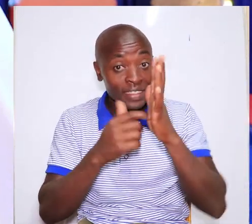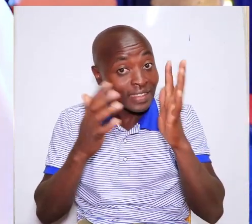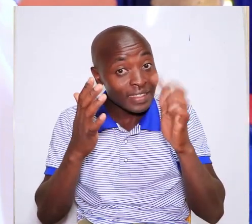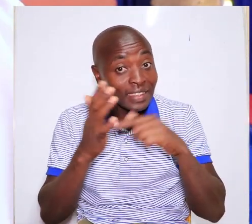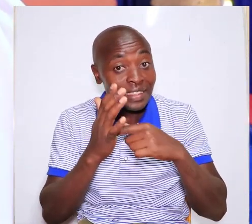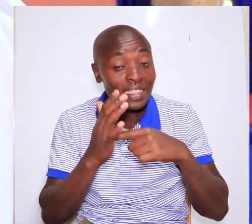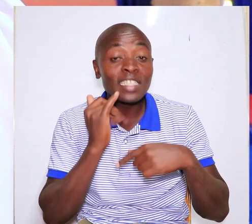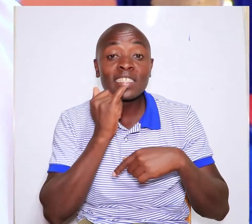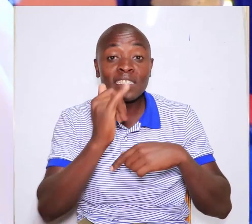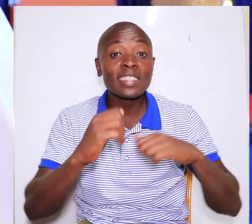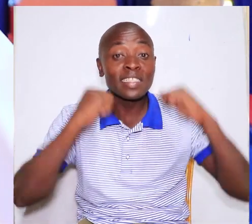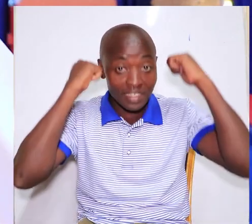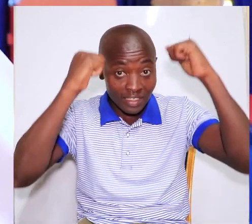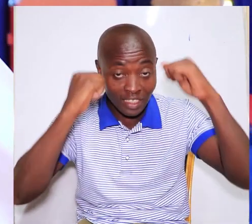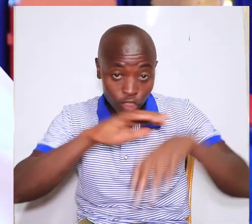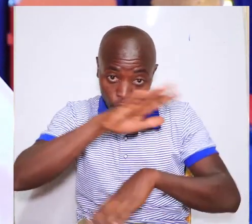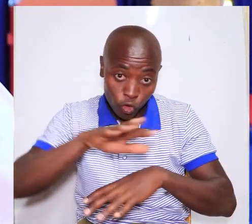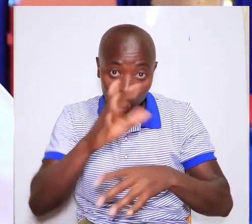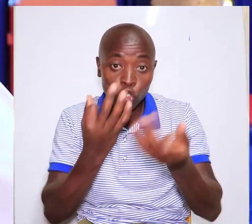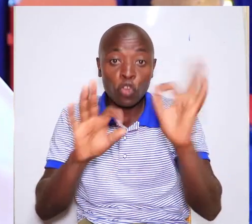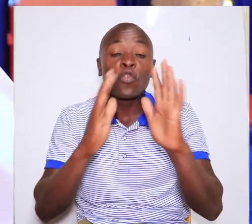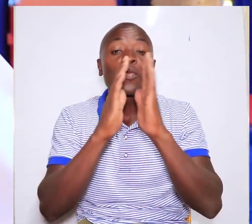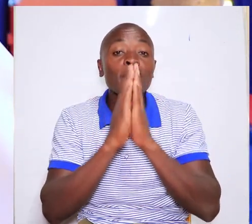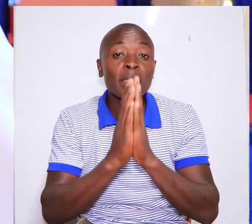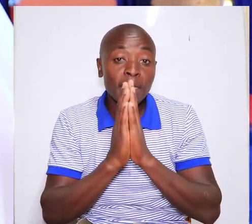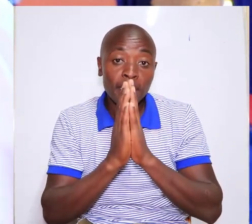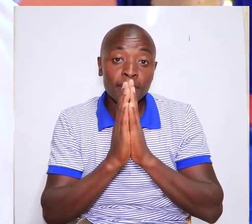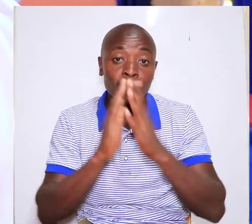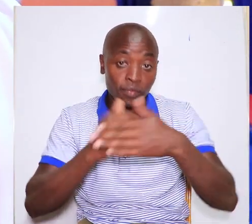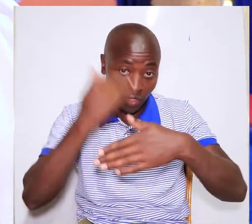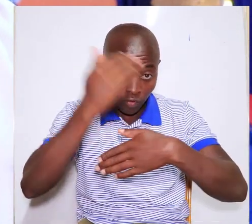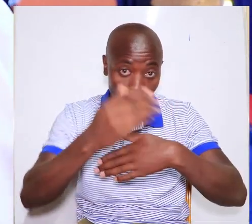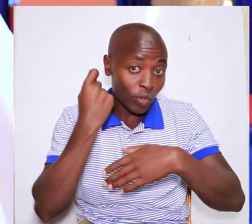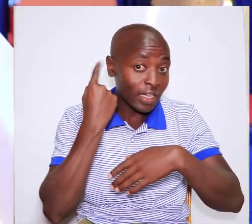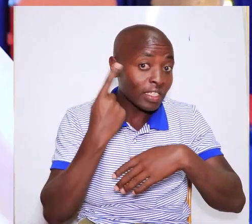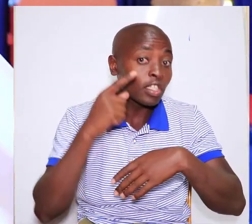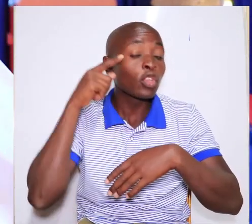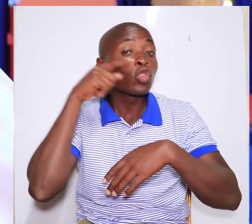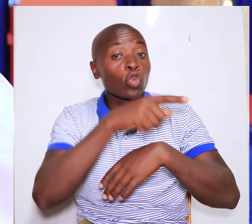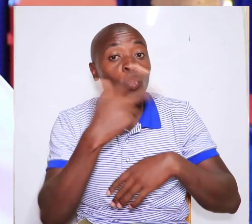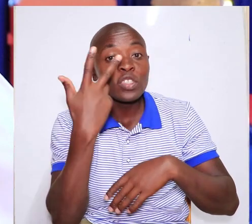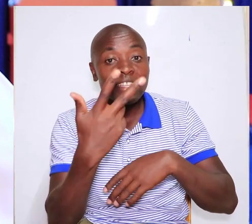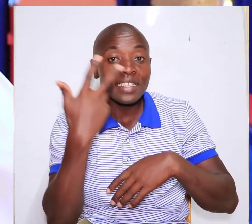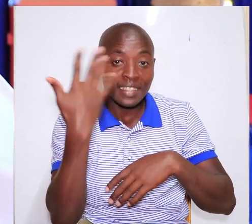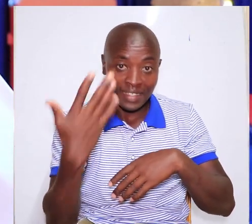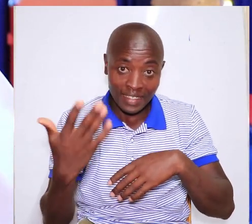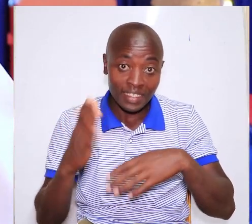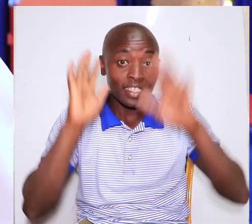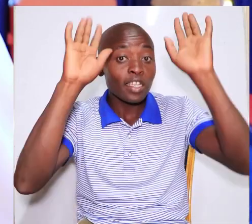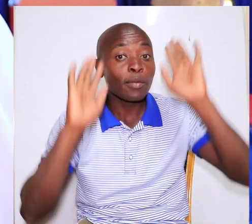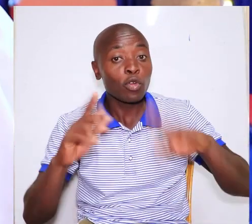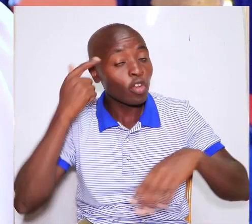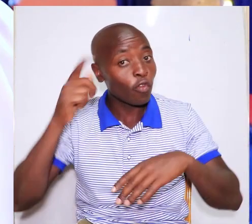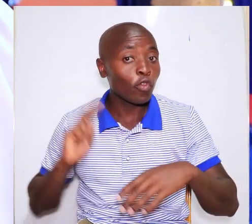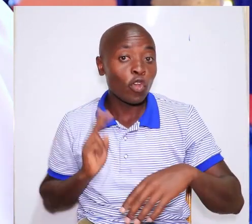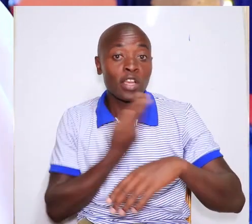Jesus is the strength and the foundation of intercession. After we have understood those three things, it is important for